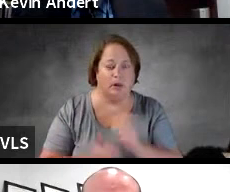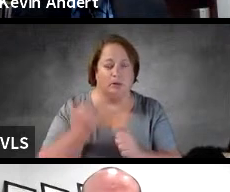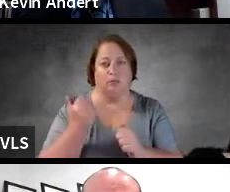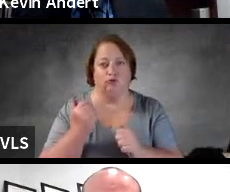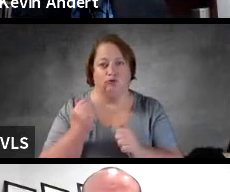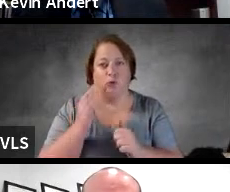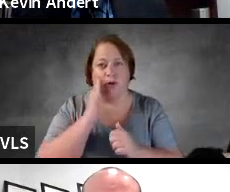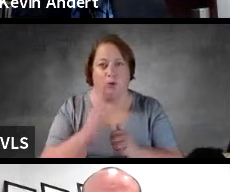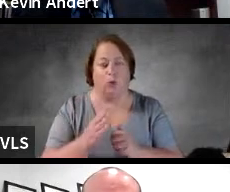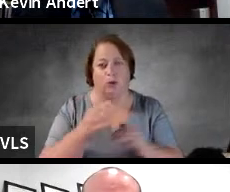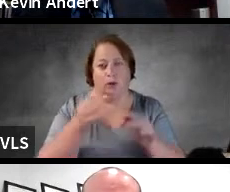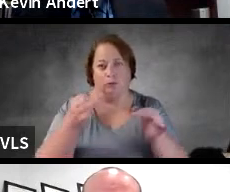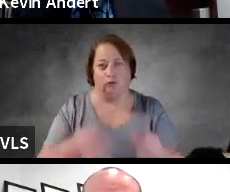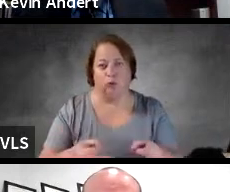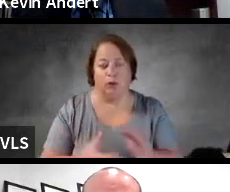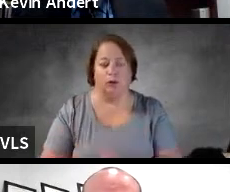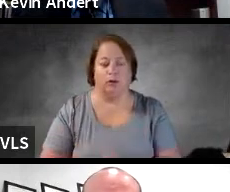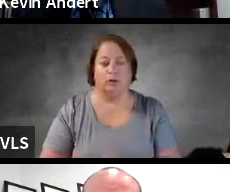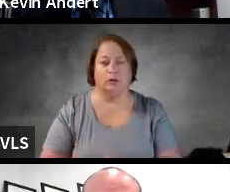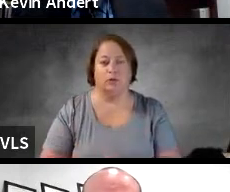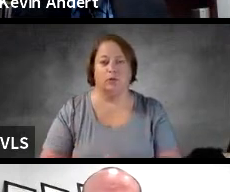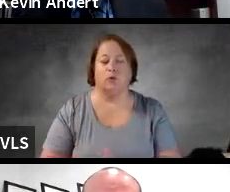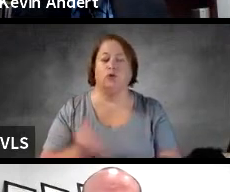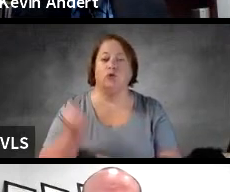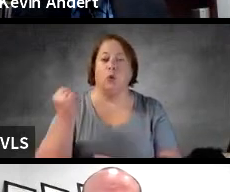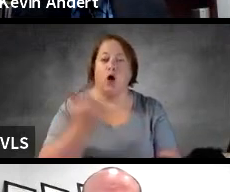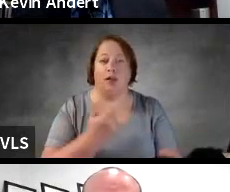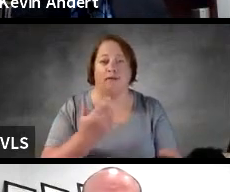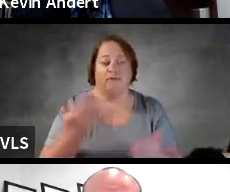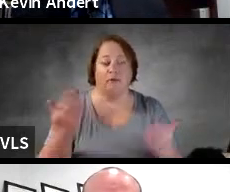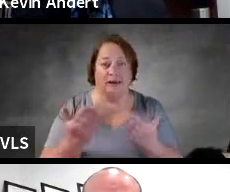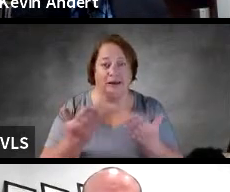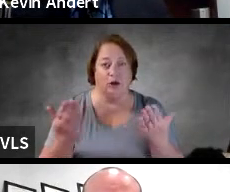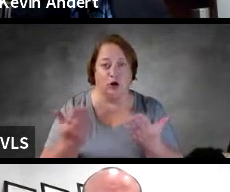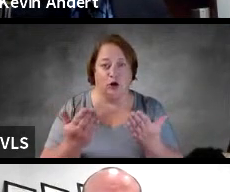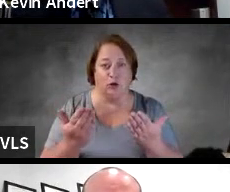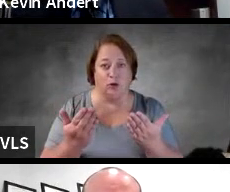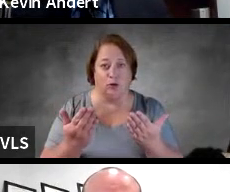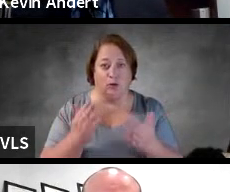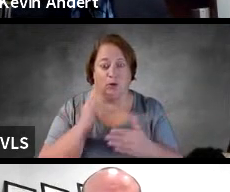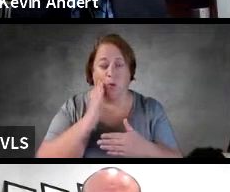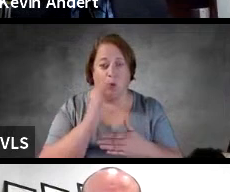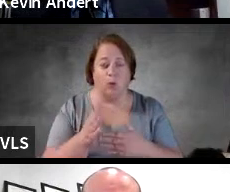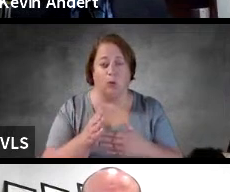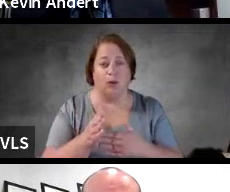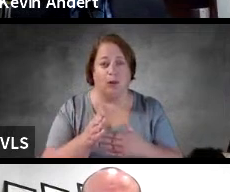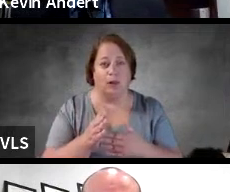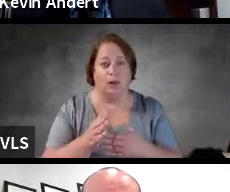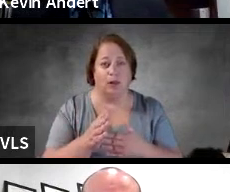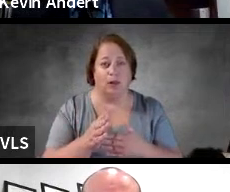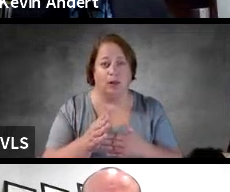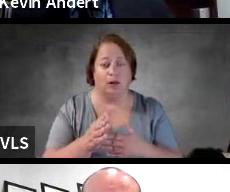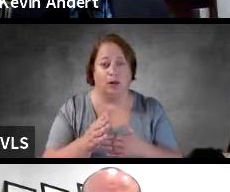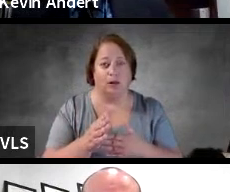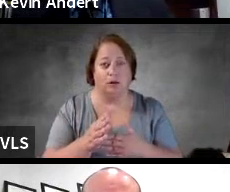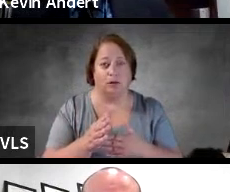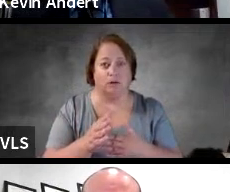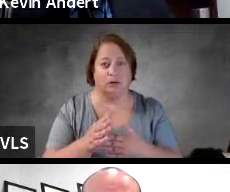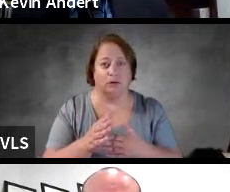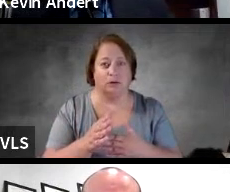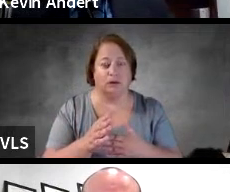rule. So all of those in attendance, we will take as